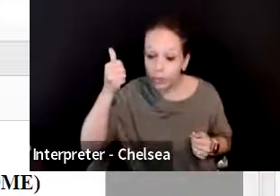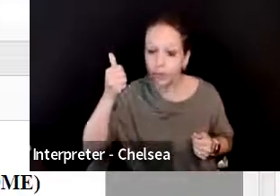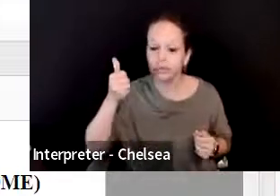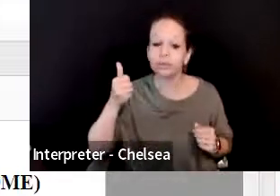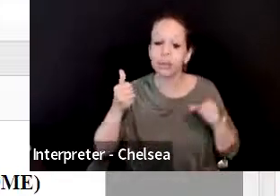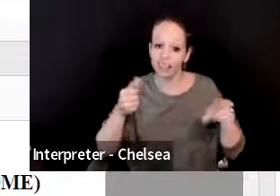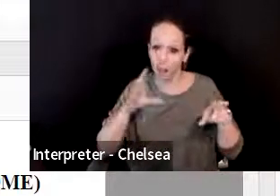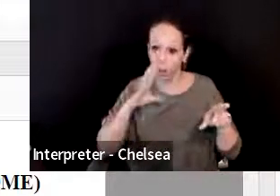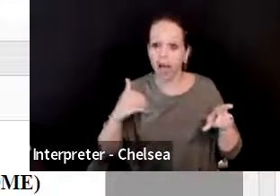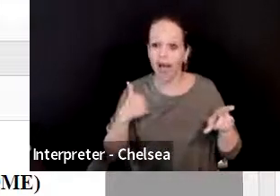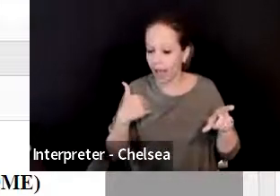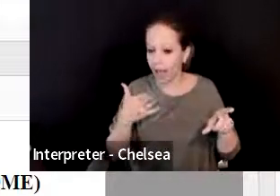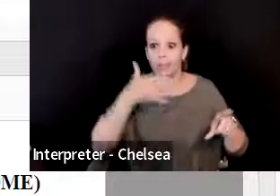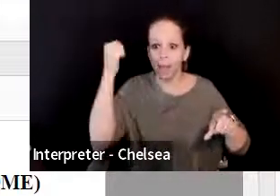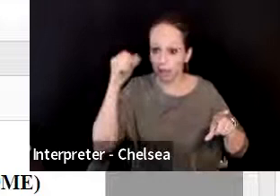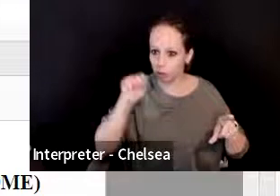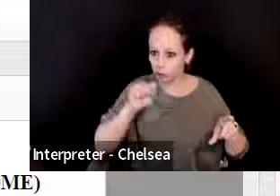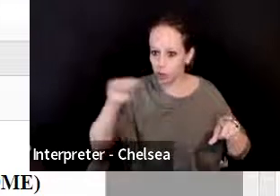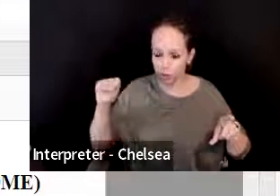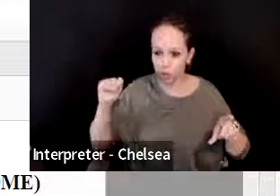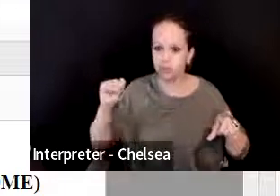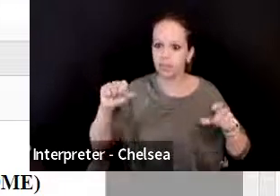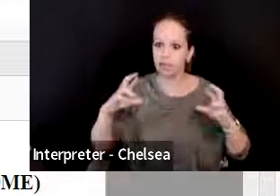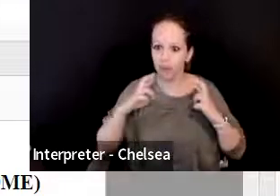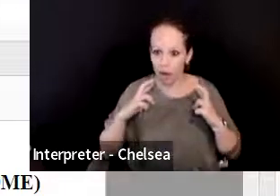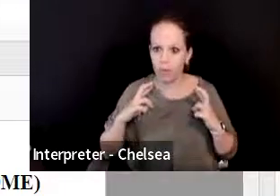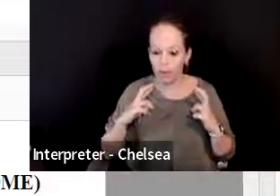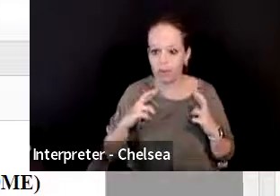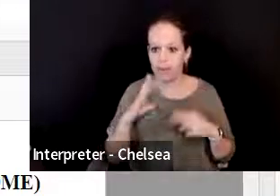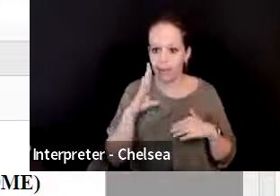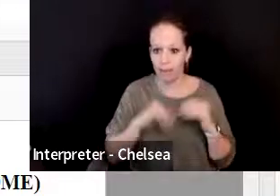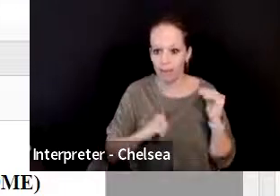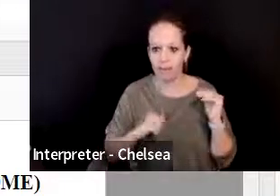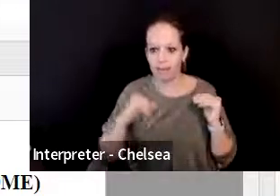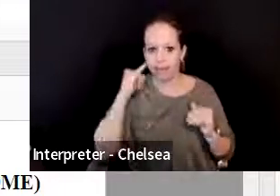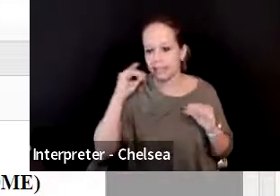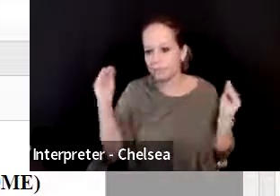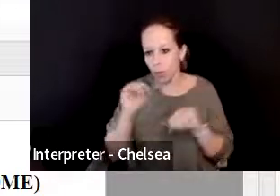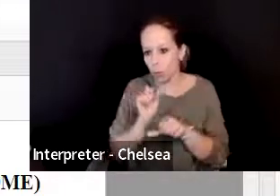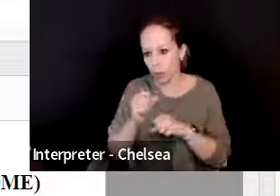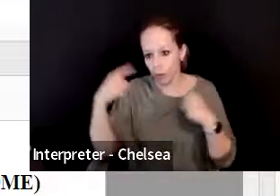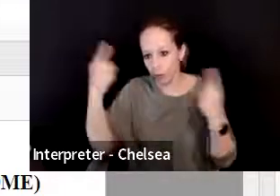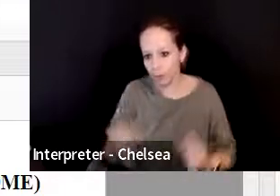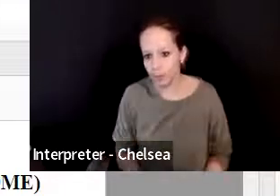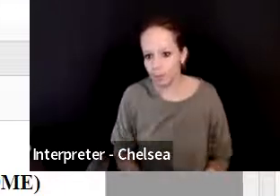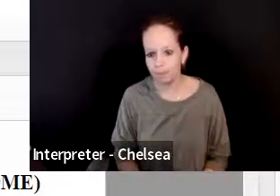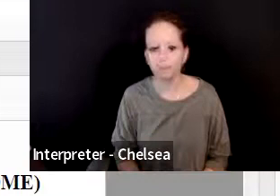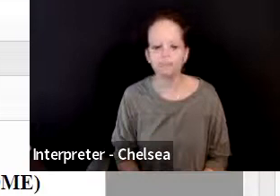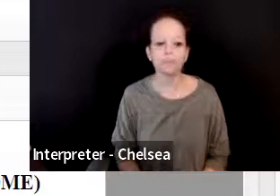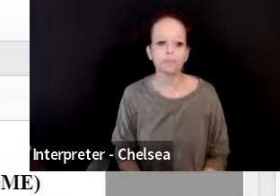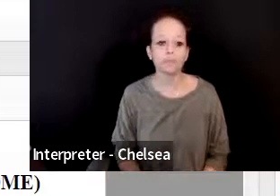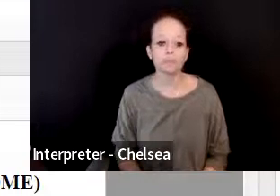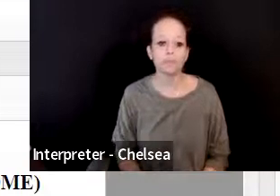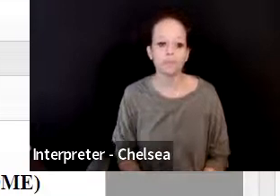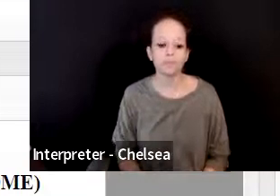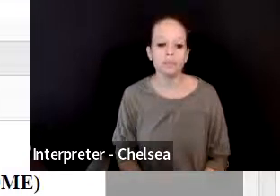have a much richer Social Security retirement benefit than they would have if they had not worked. So I'm actually going to share